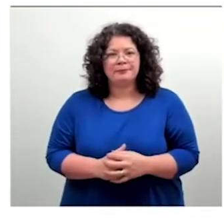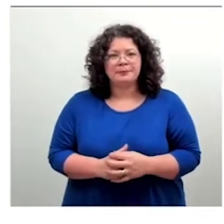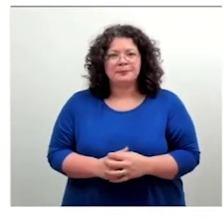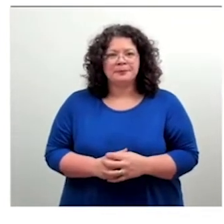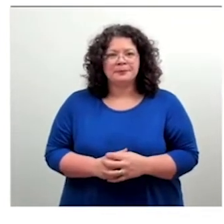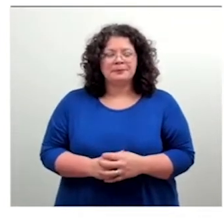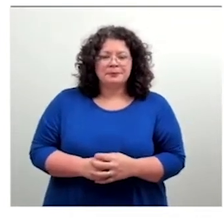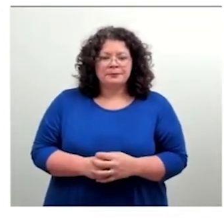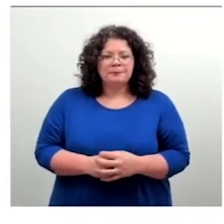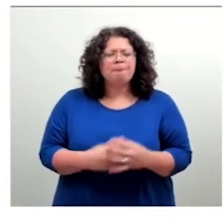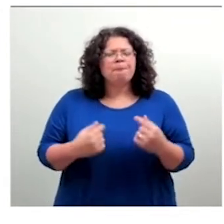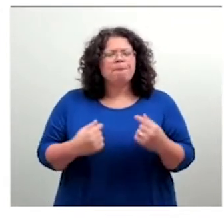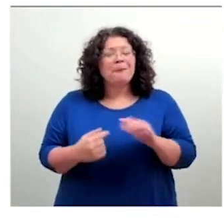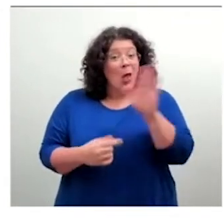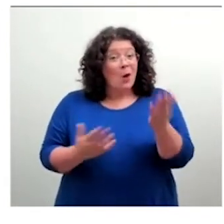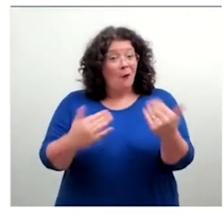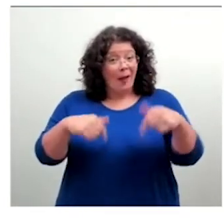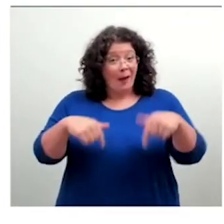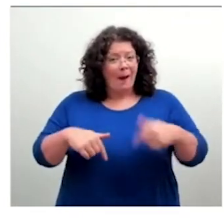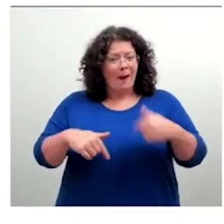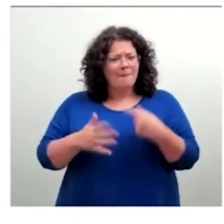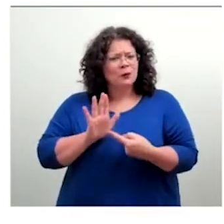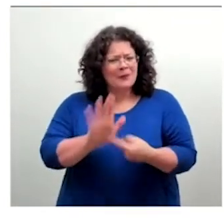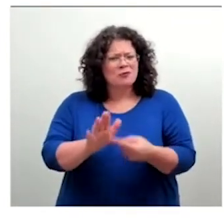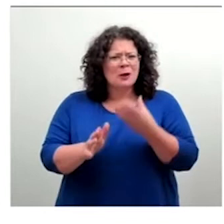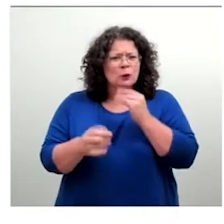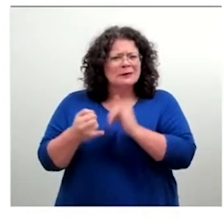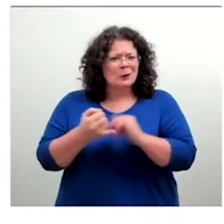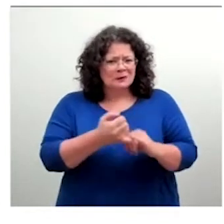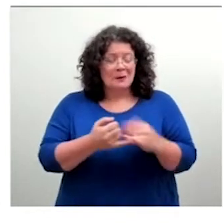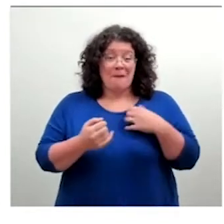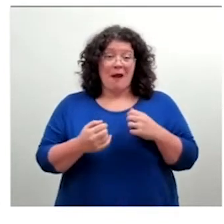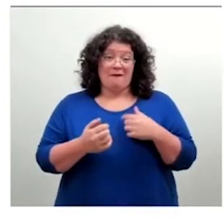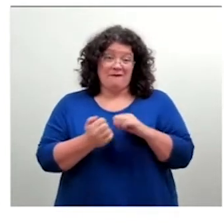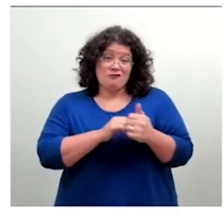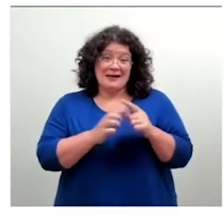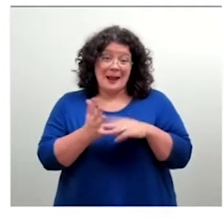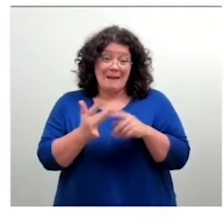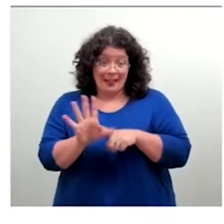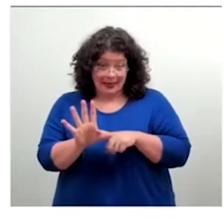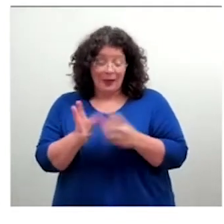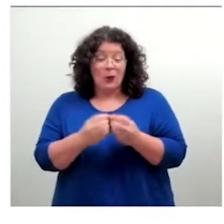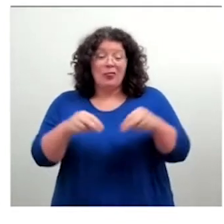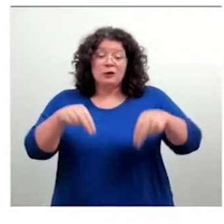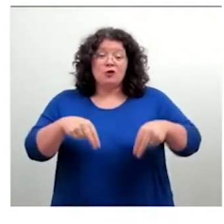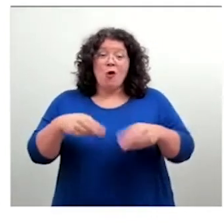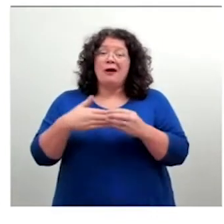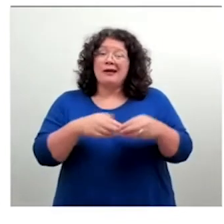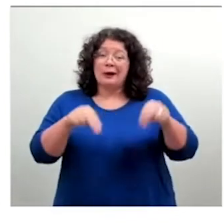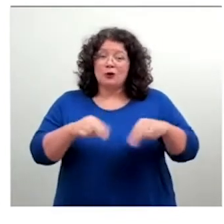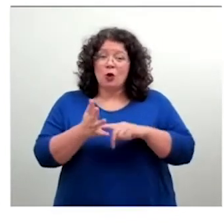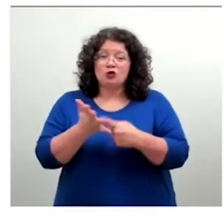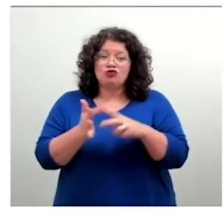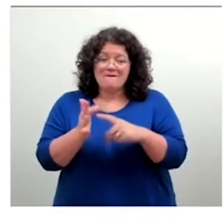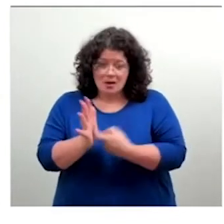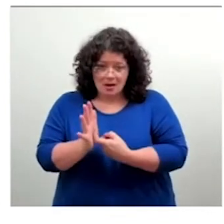there. And my guide dog Trevor. You're going to hear and experience Soundscape in the same way that I do through